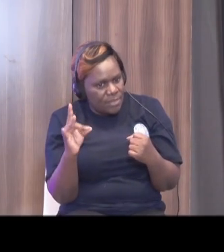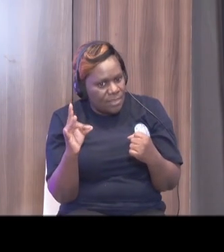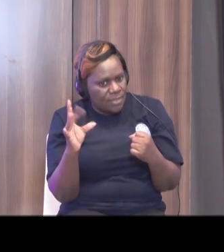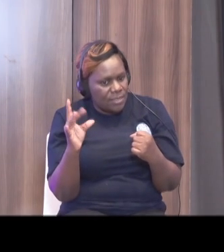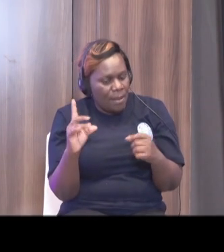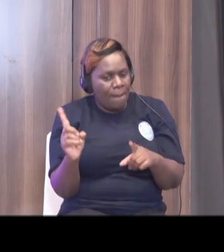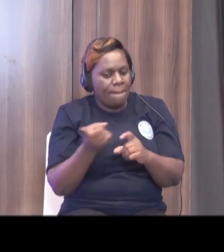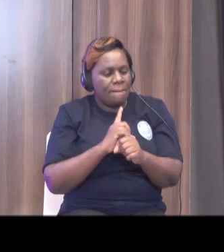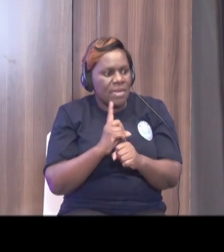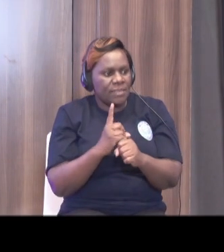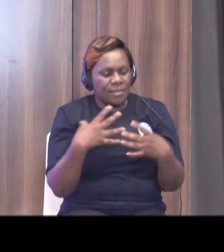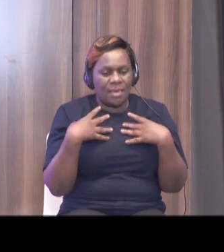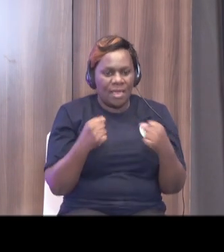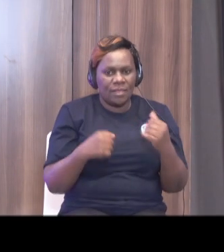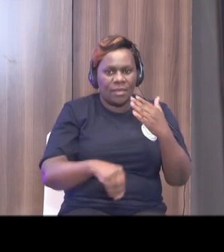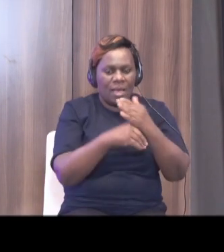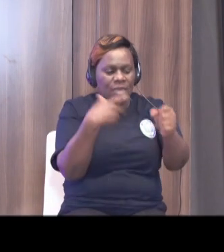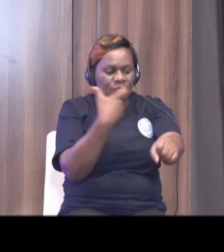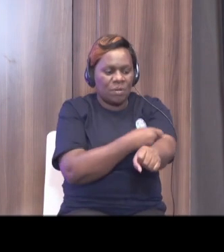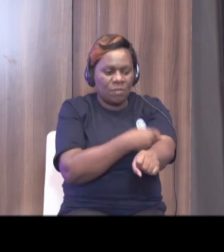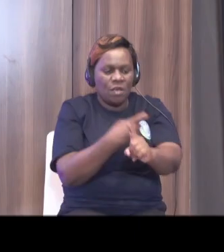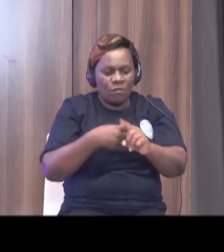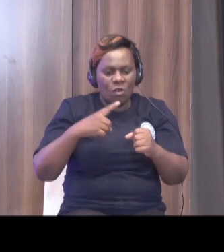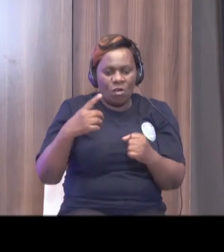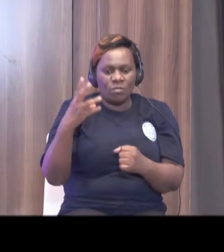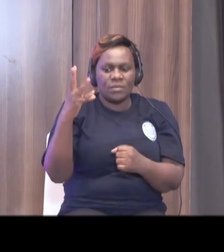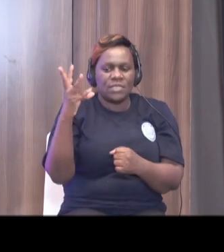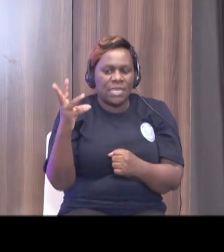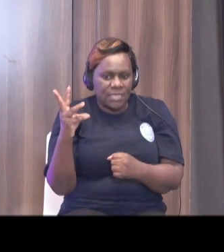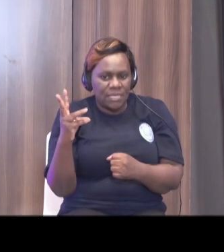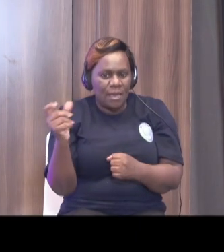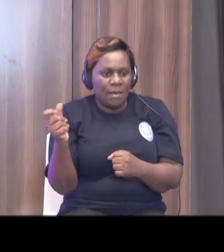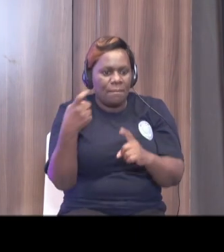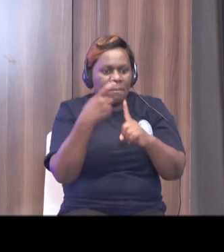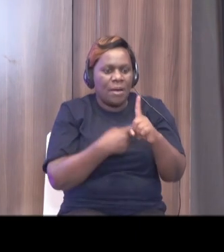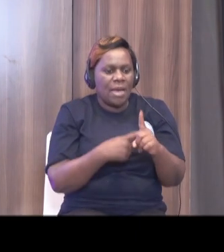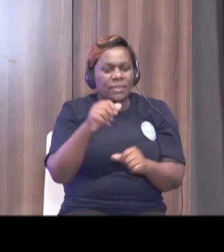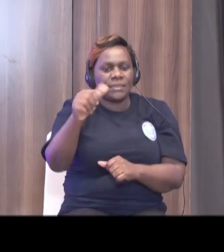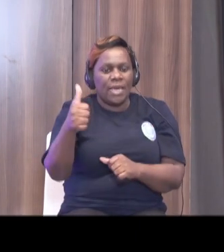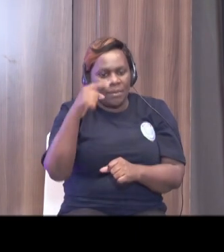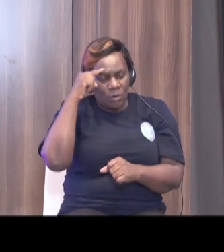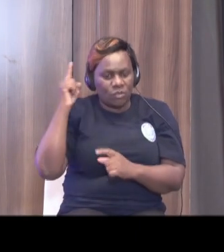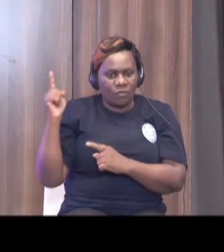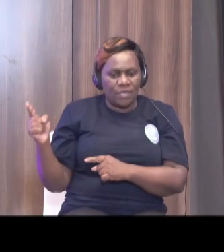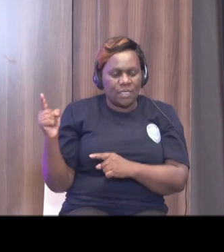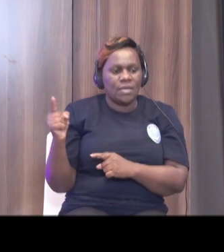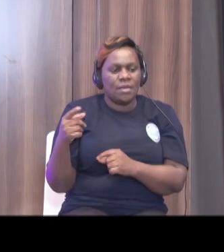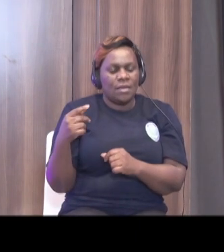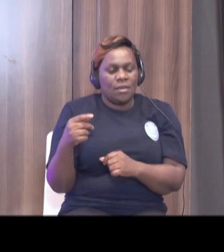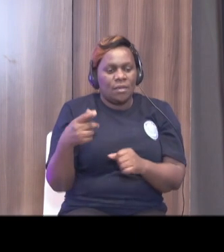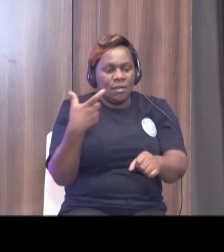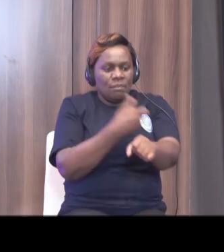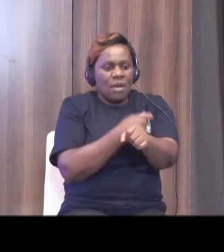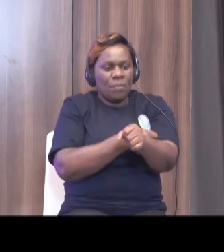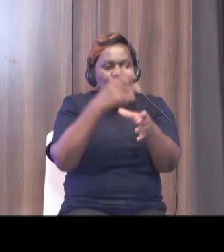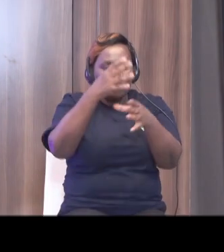the Ministry of Health extended the vaccination season from 6 to nearly 10 months because of these results. In parallel, the Vaccinology